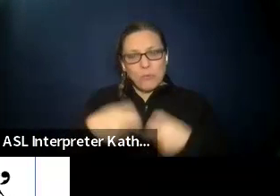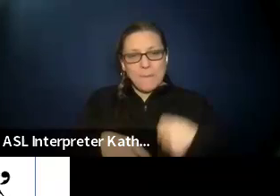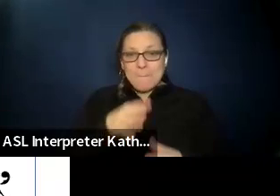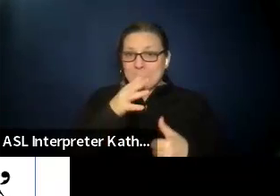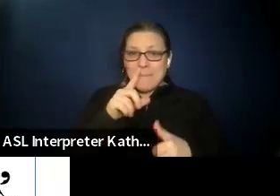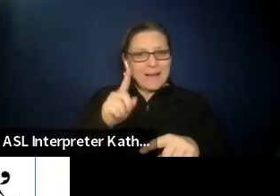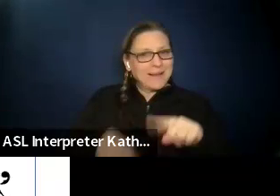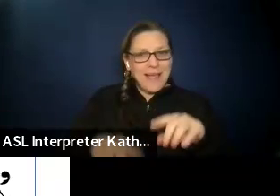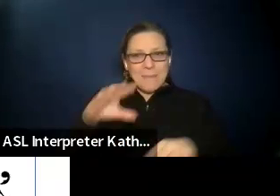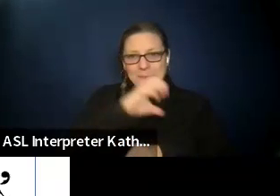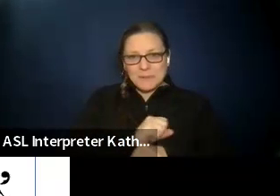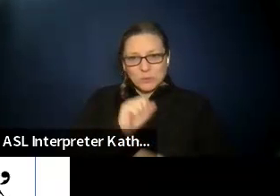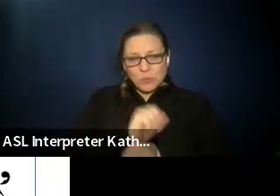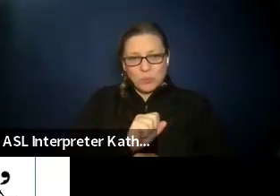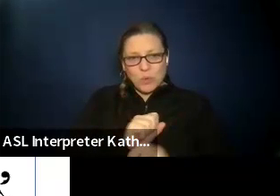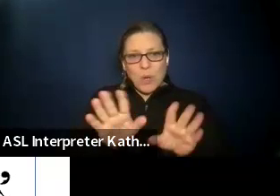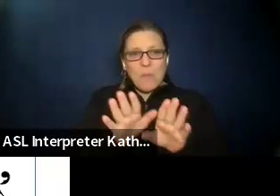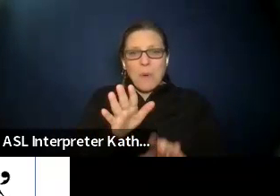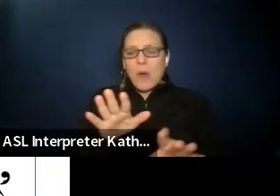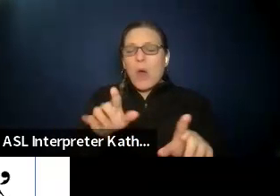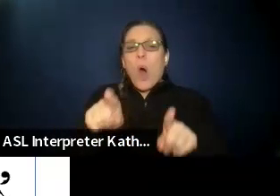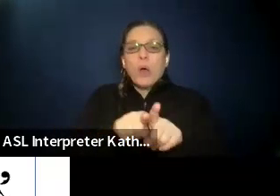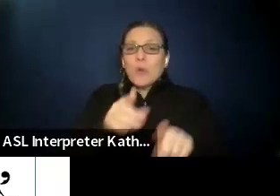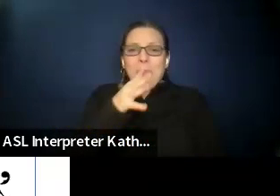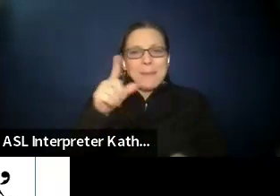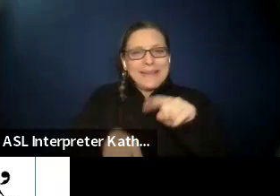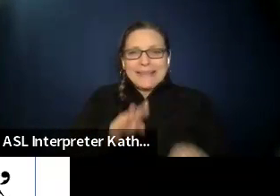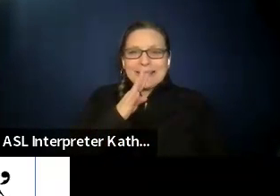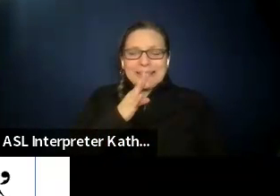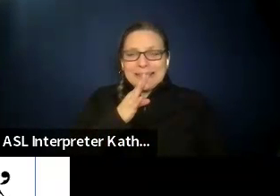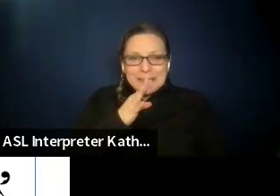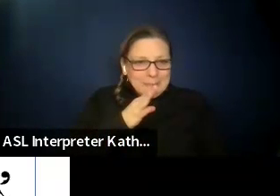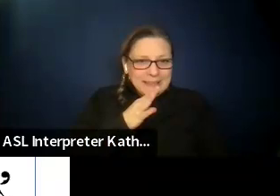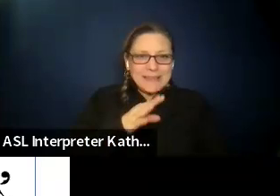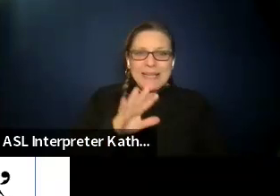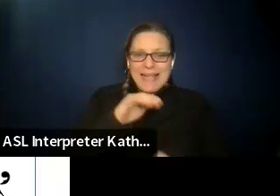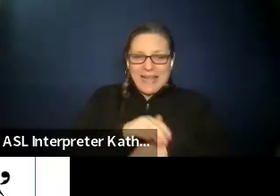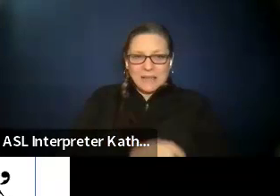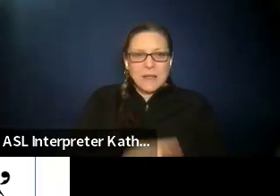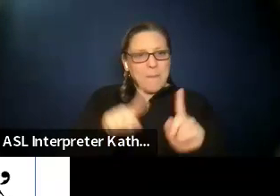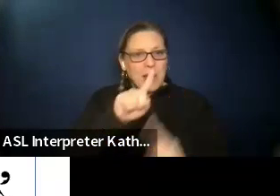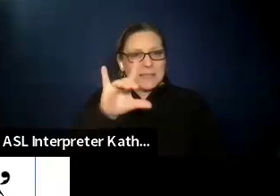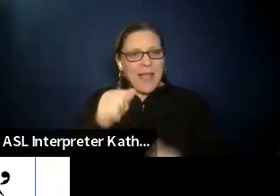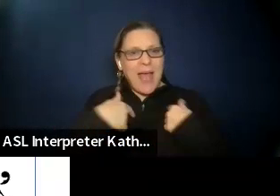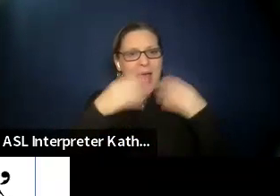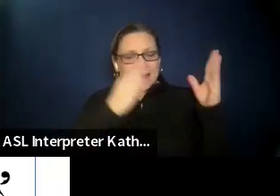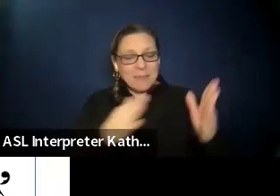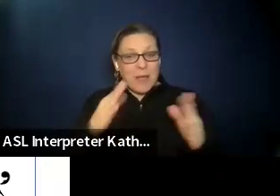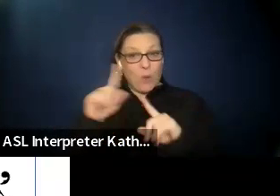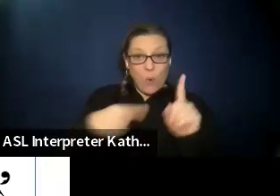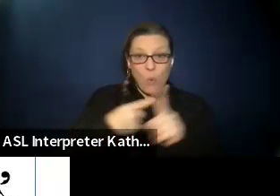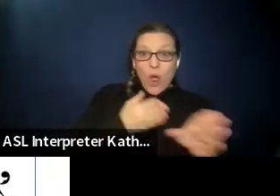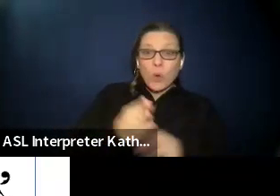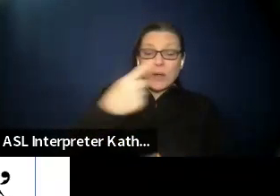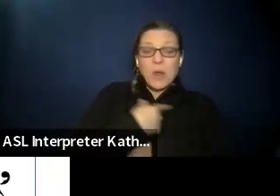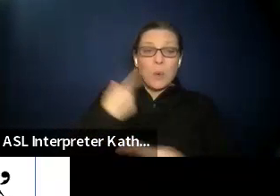take time off from work, and she also cannot speak English fluently. But Zia is determined, and she hatches a plan. When career day arrives,